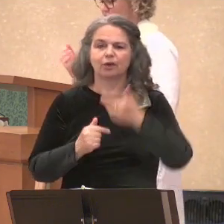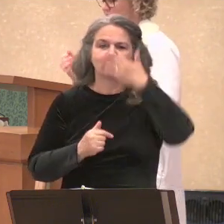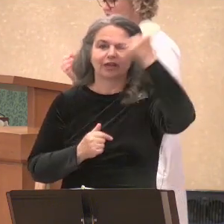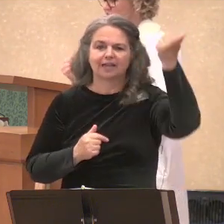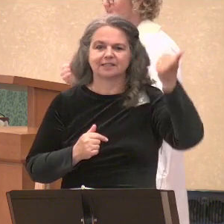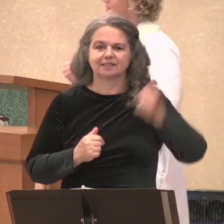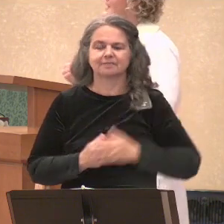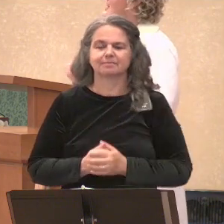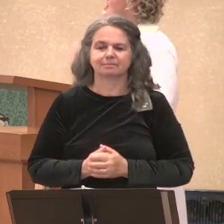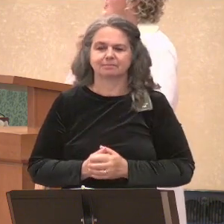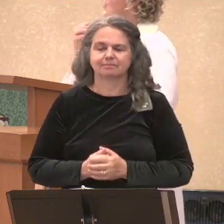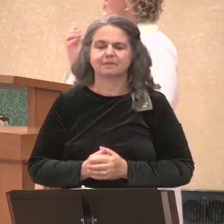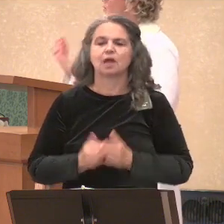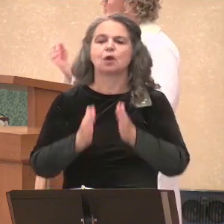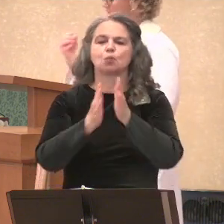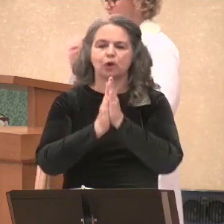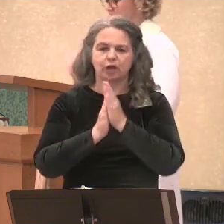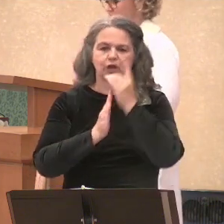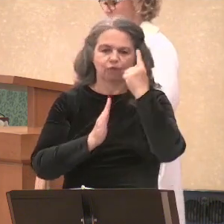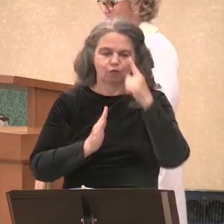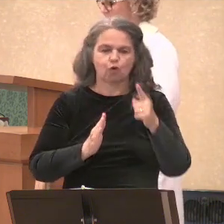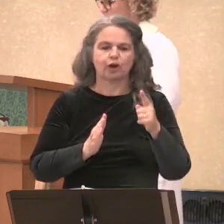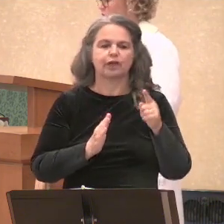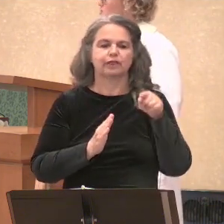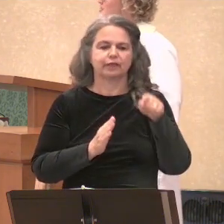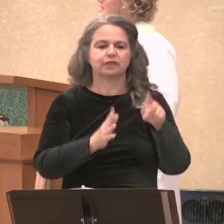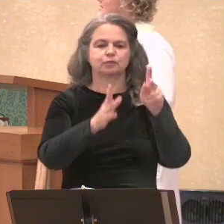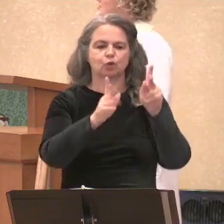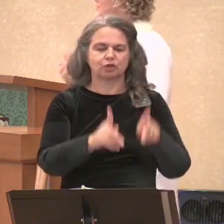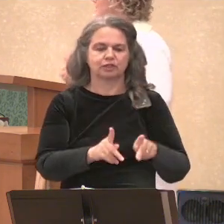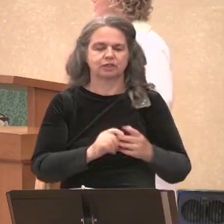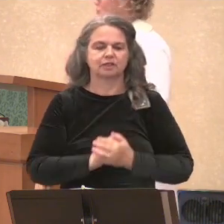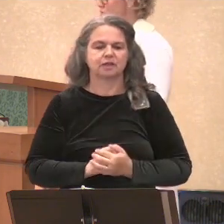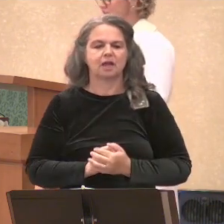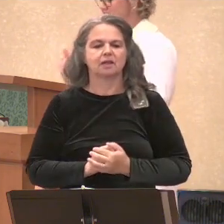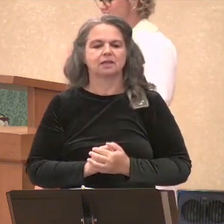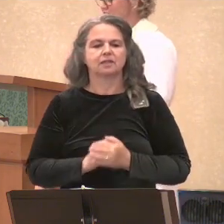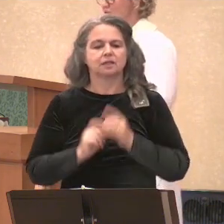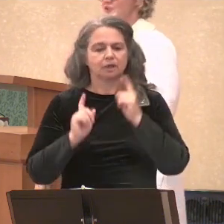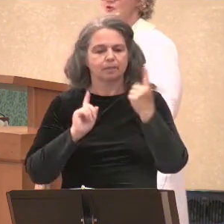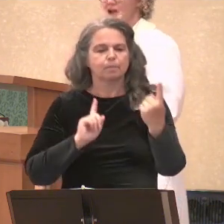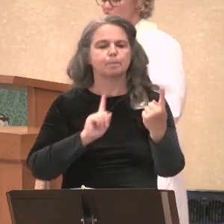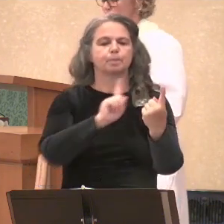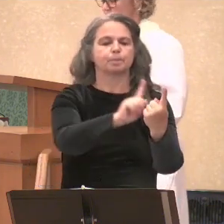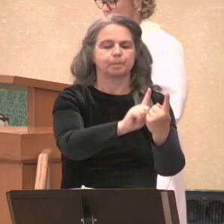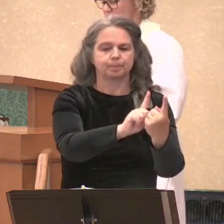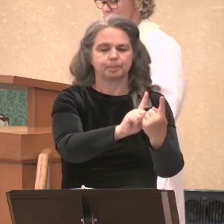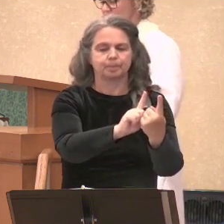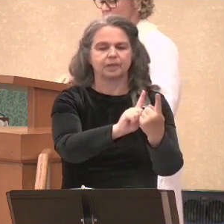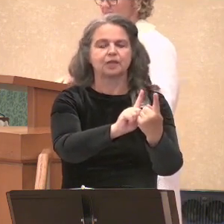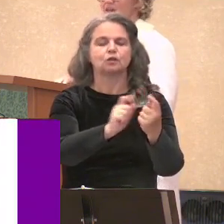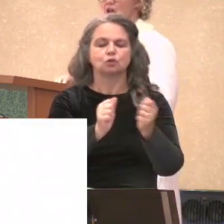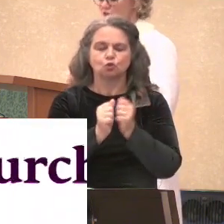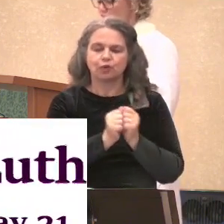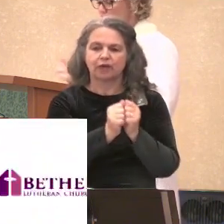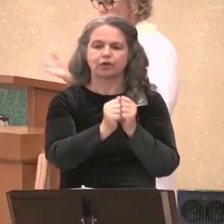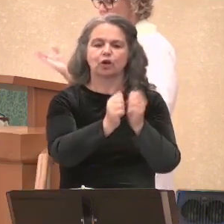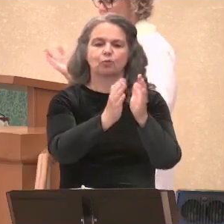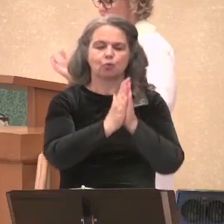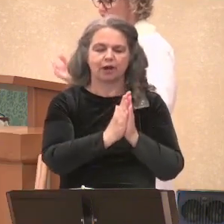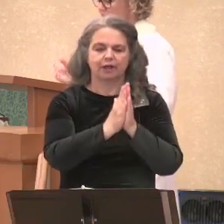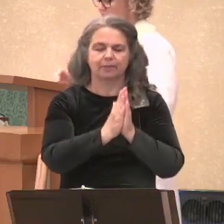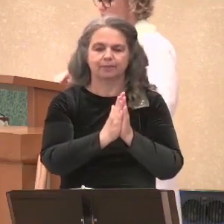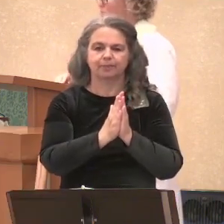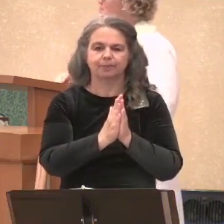Pray for the person with the person so that they can read or hear your actual words. The